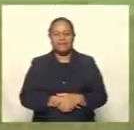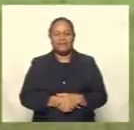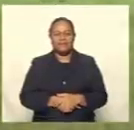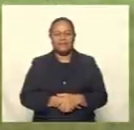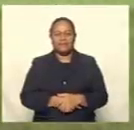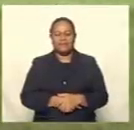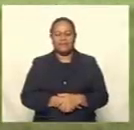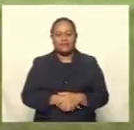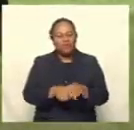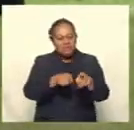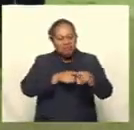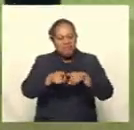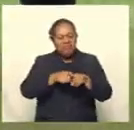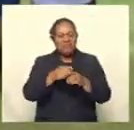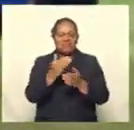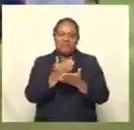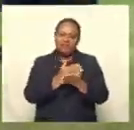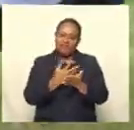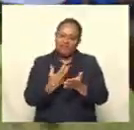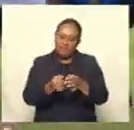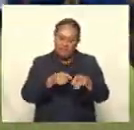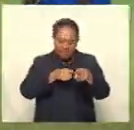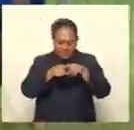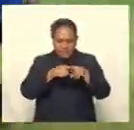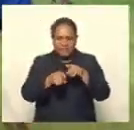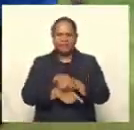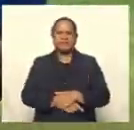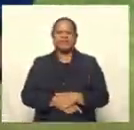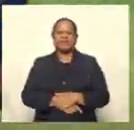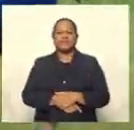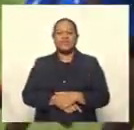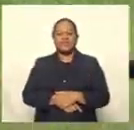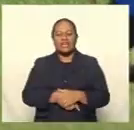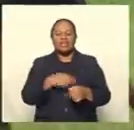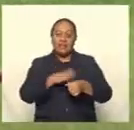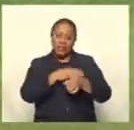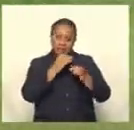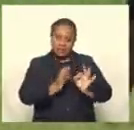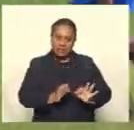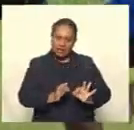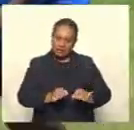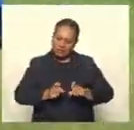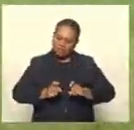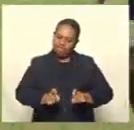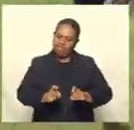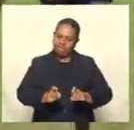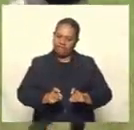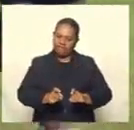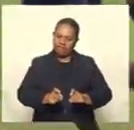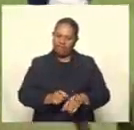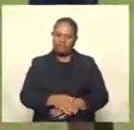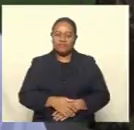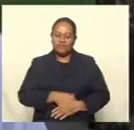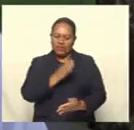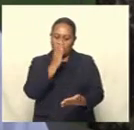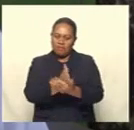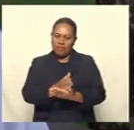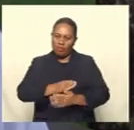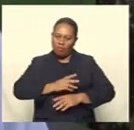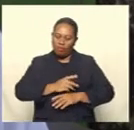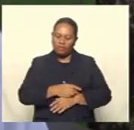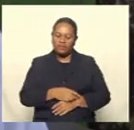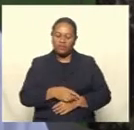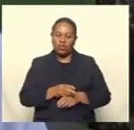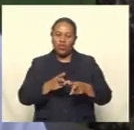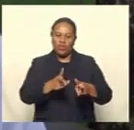lessons been learned. And on the decision they're making, they need to be firm on the decision. That's the only area that we need, I